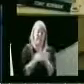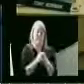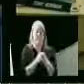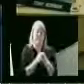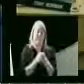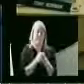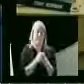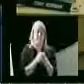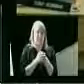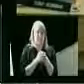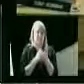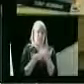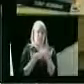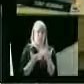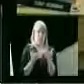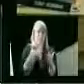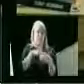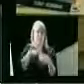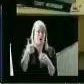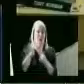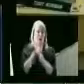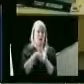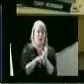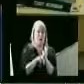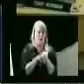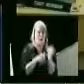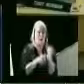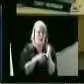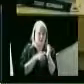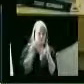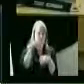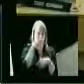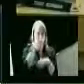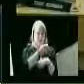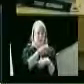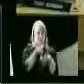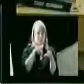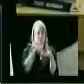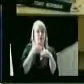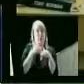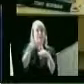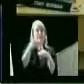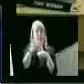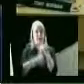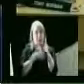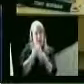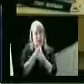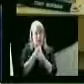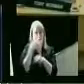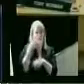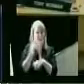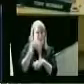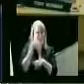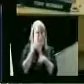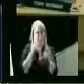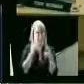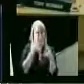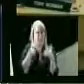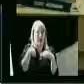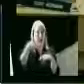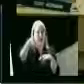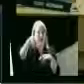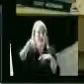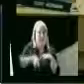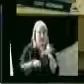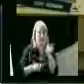other parts of the policy deems necessary for him in the next year to go through something called an intensive